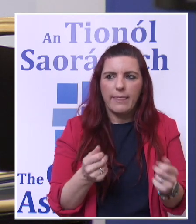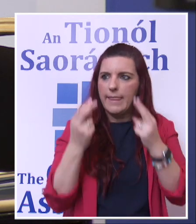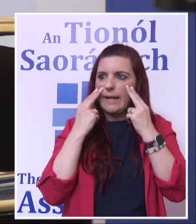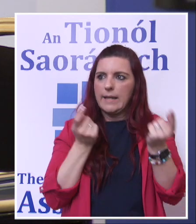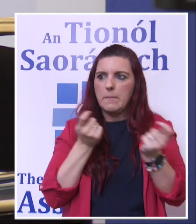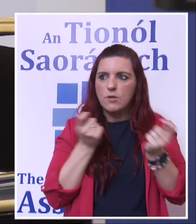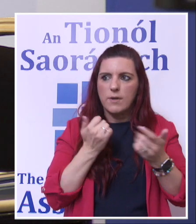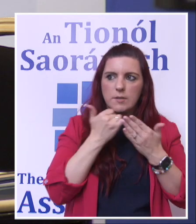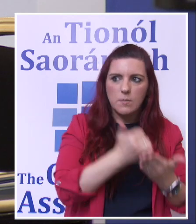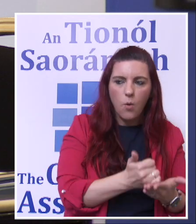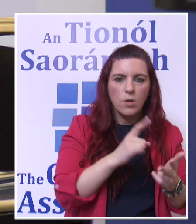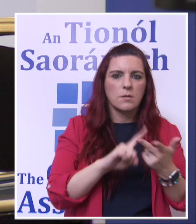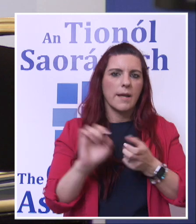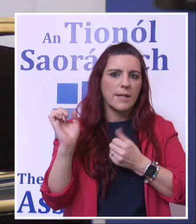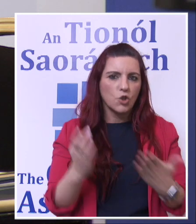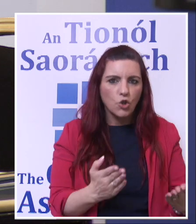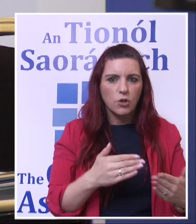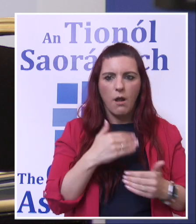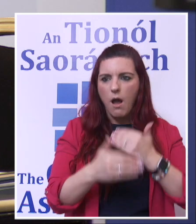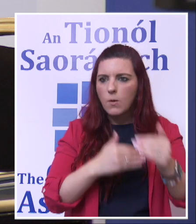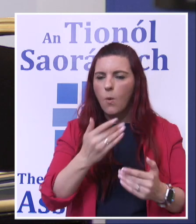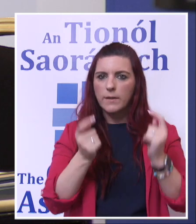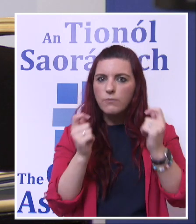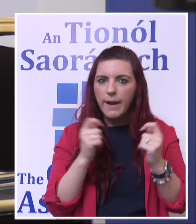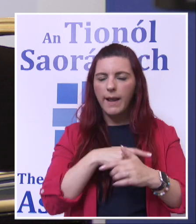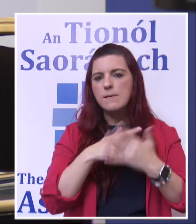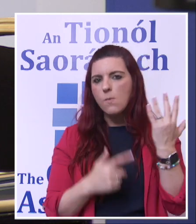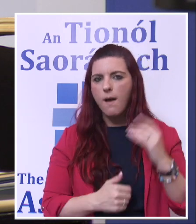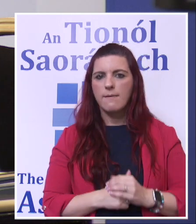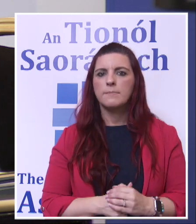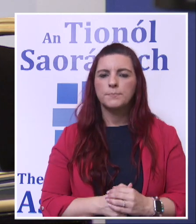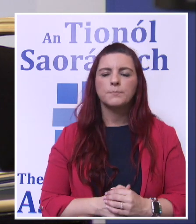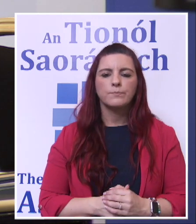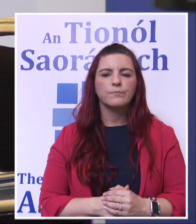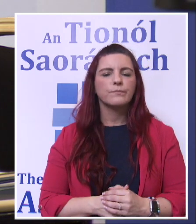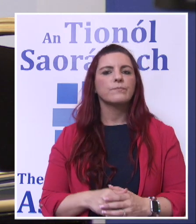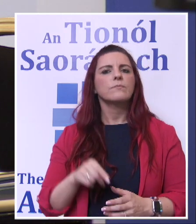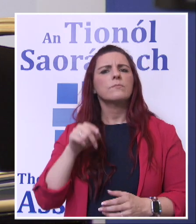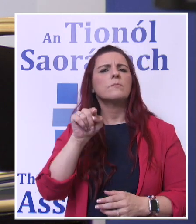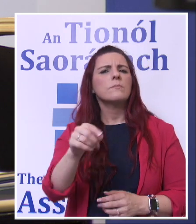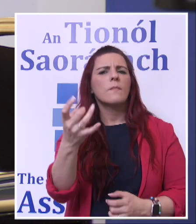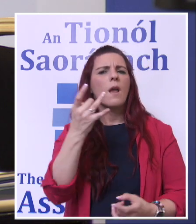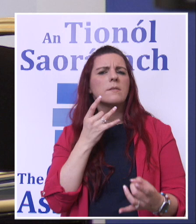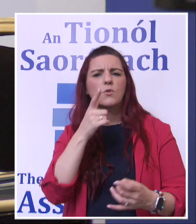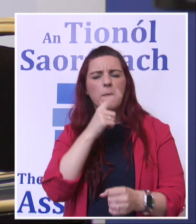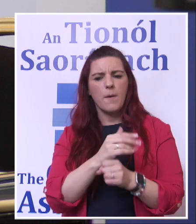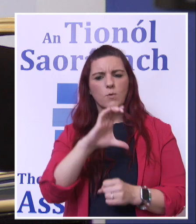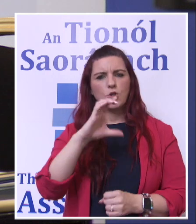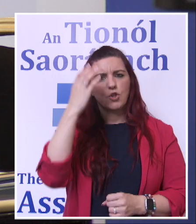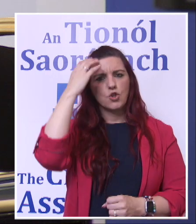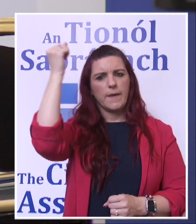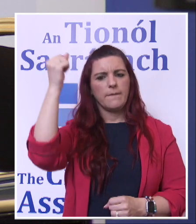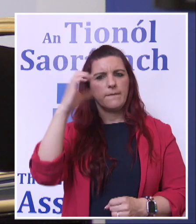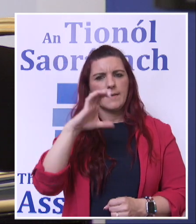support, induction, ongoing training, etc. Turning to your questions on chief executives, formerly